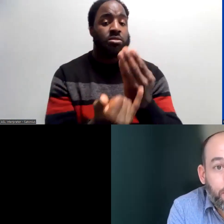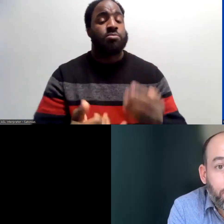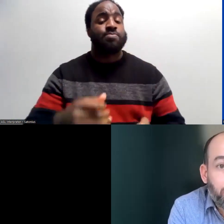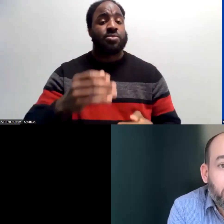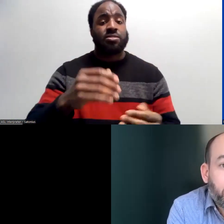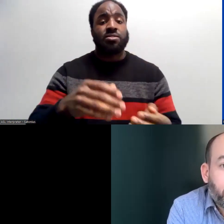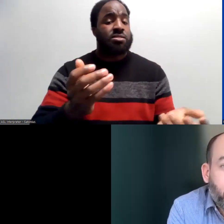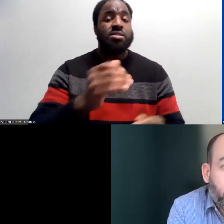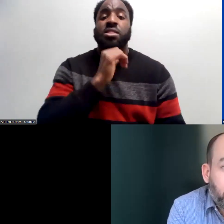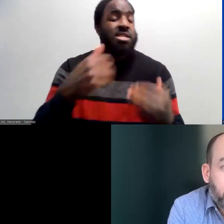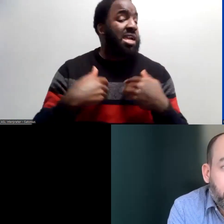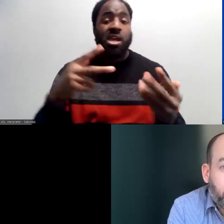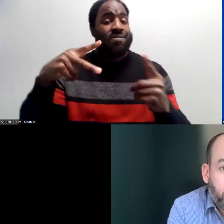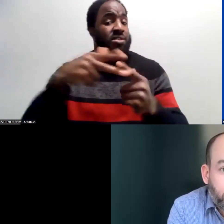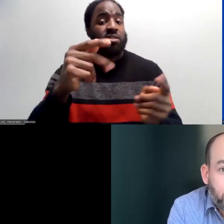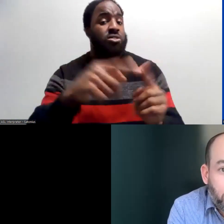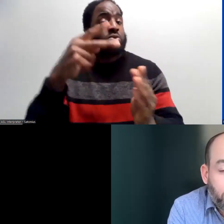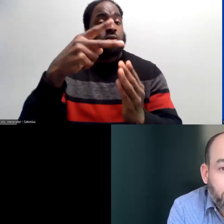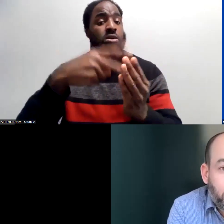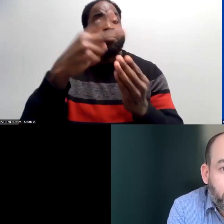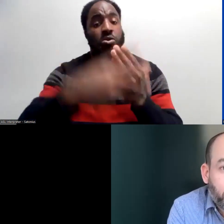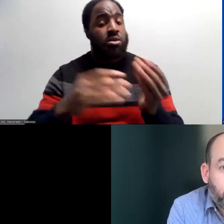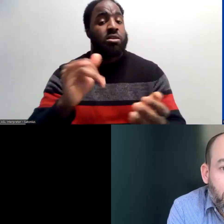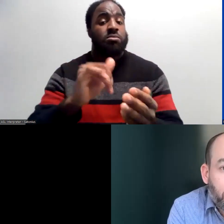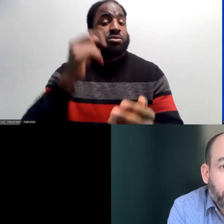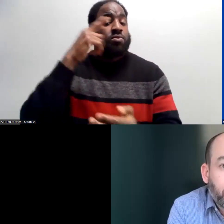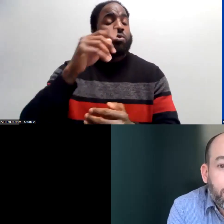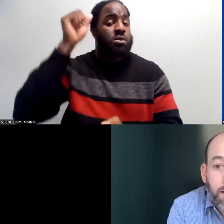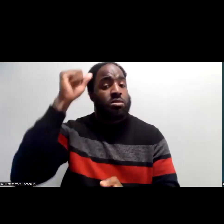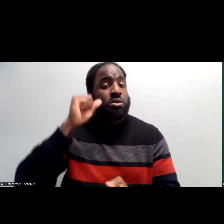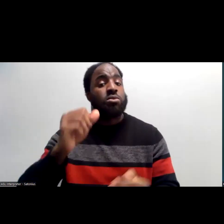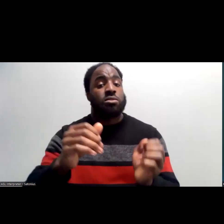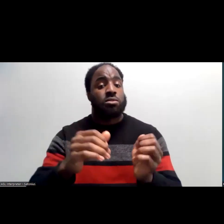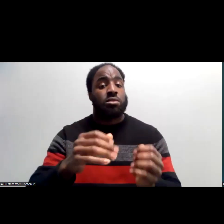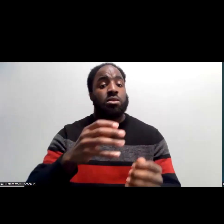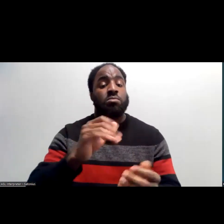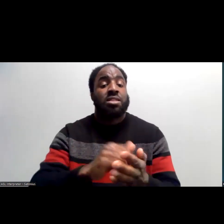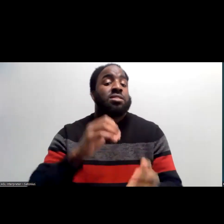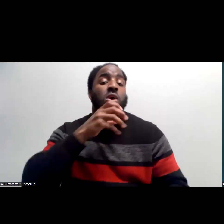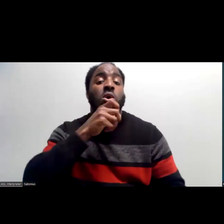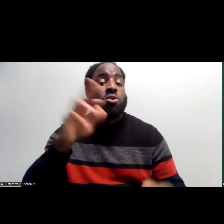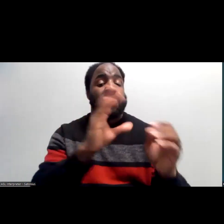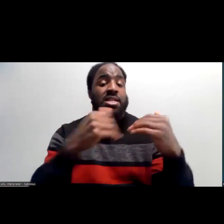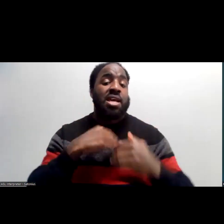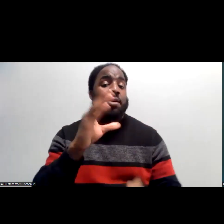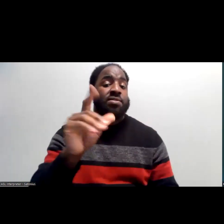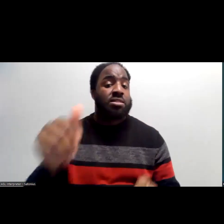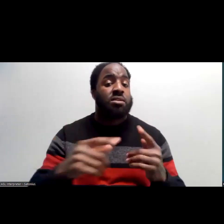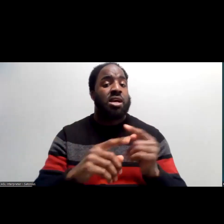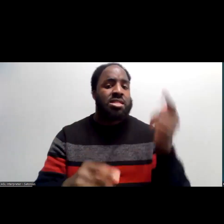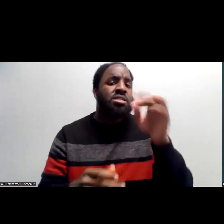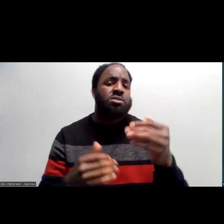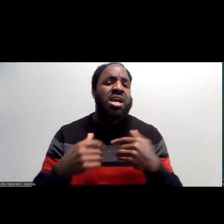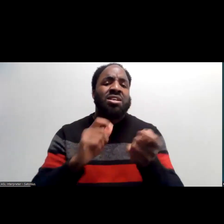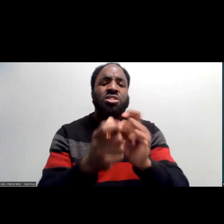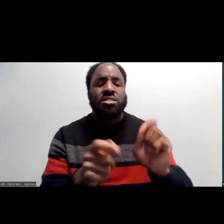to programs that older adults and people with disabilities rely on. As I think was alluded to, there were some changes in